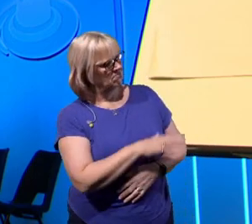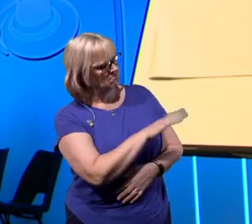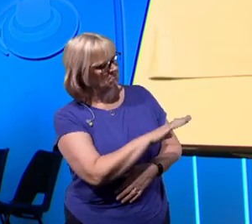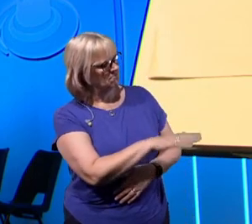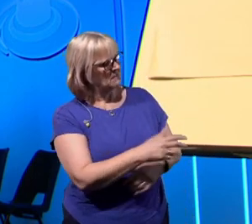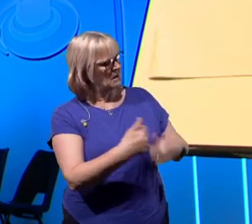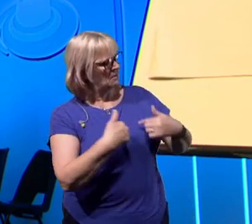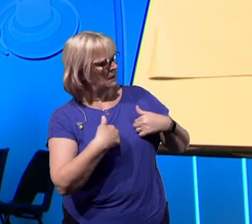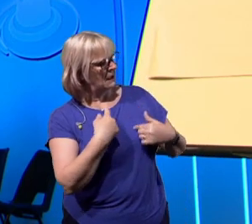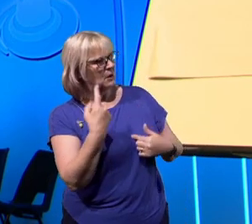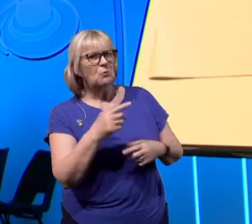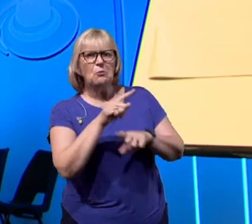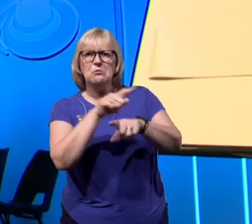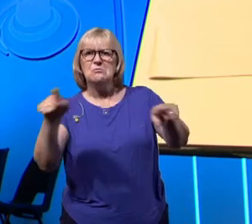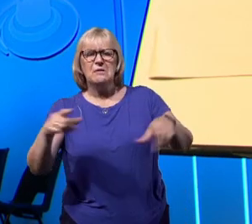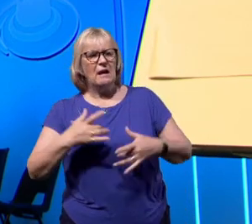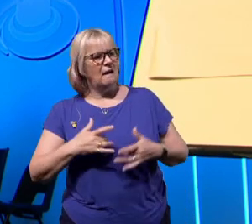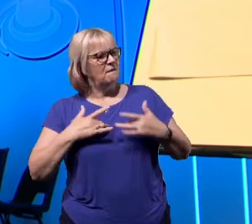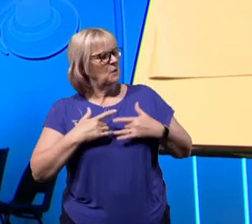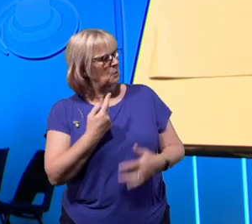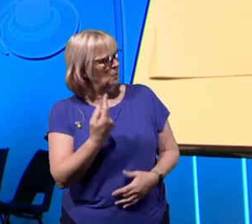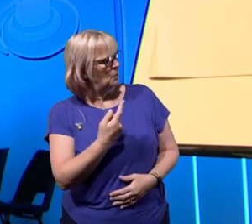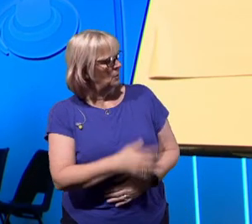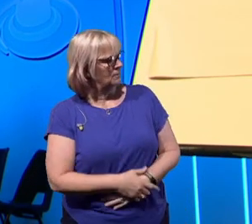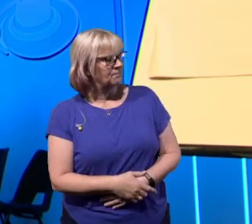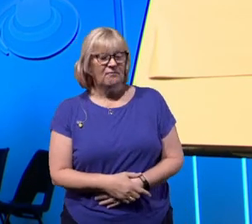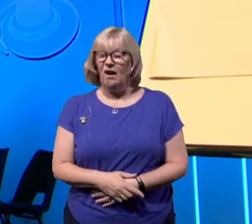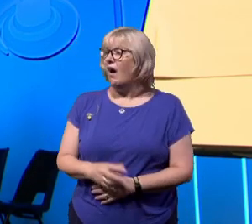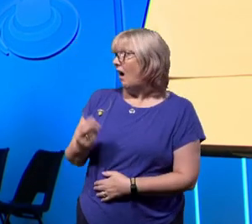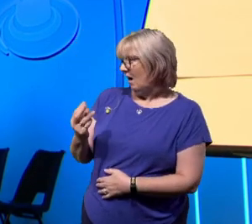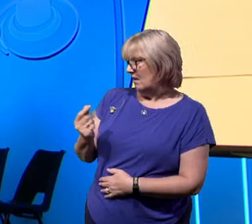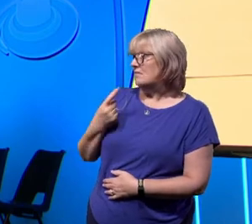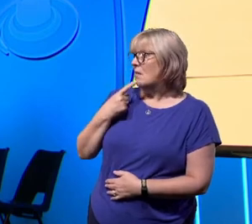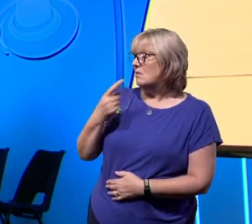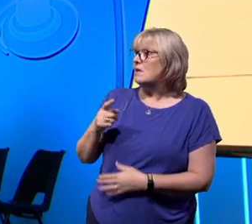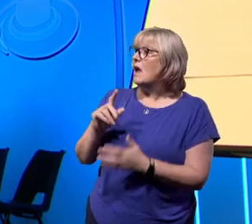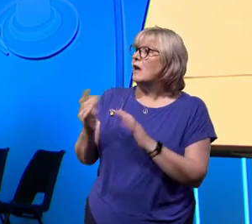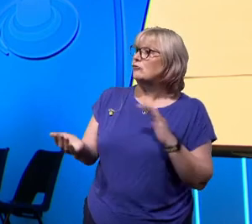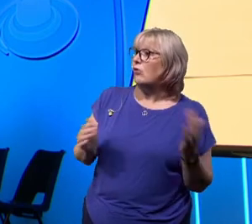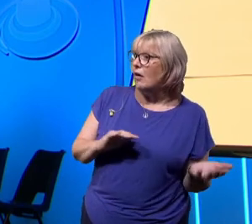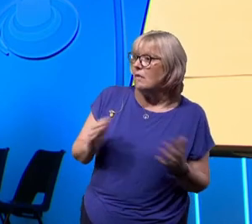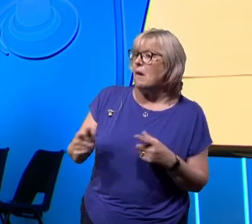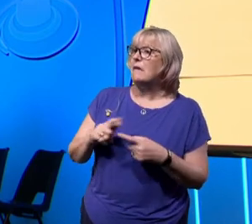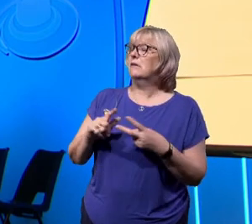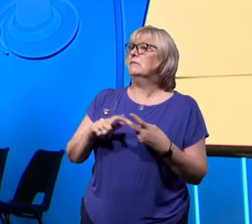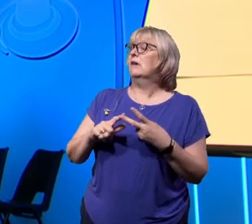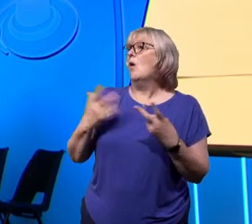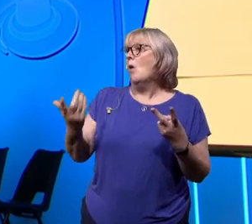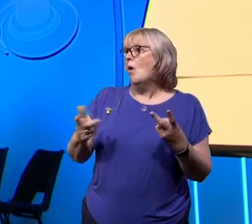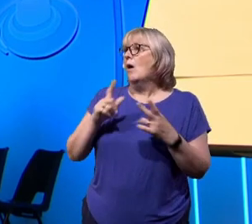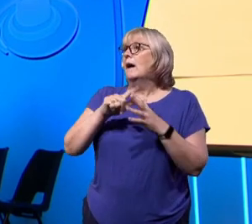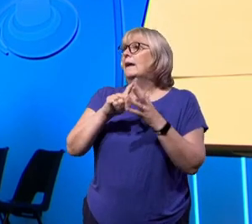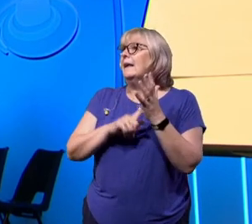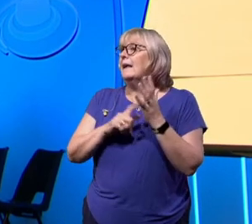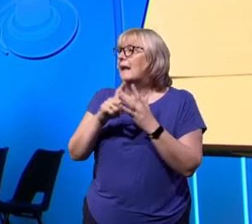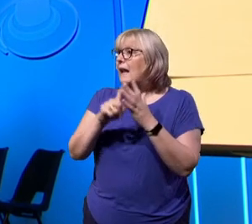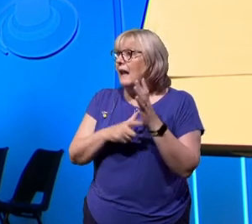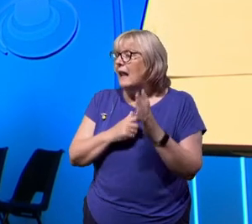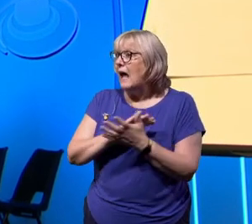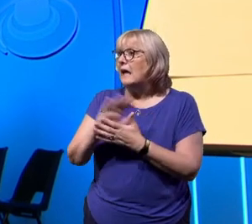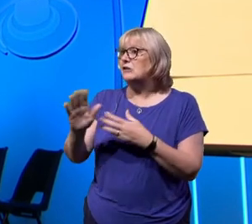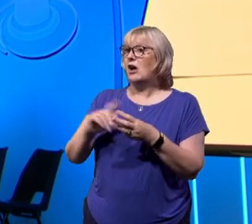say I am?" They replied, "Some say John the Baptist, others say Elijah, and still others, one of